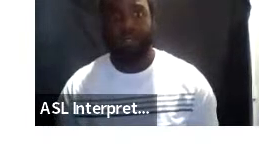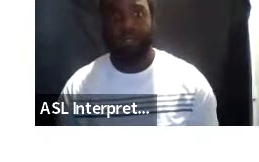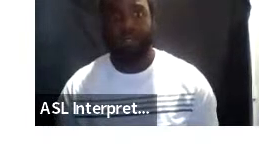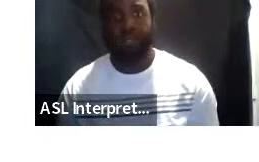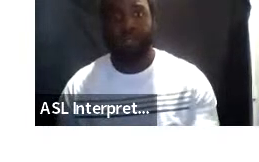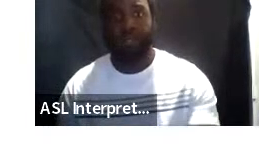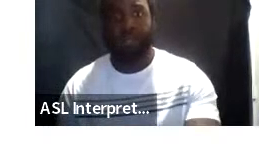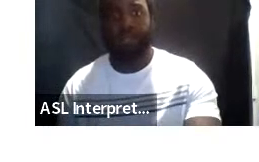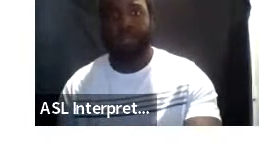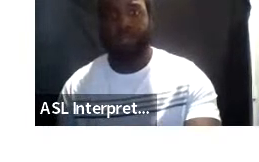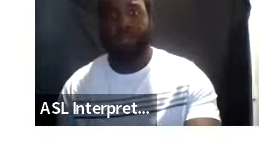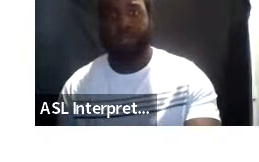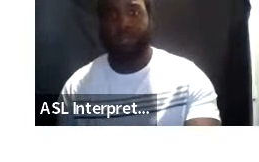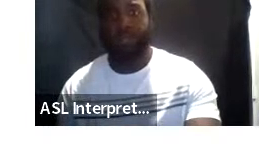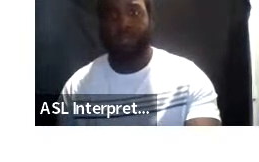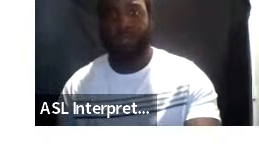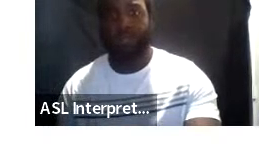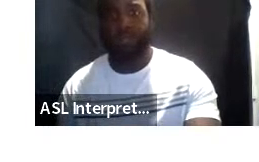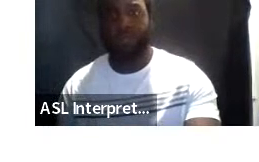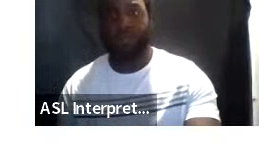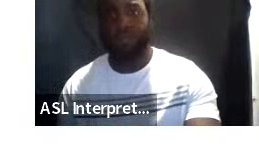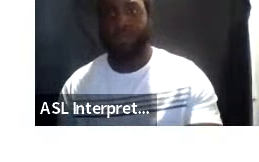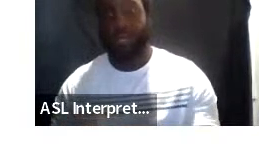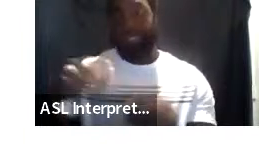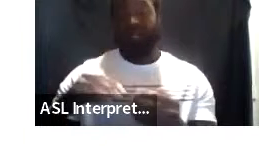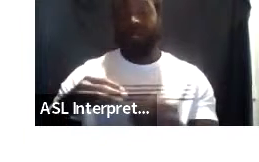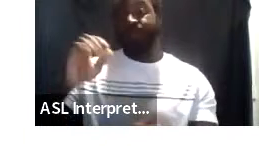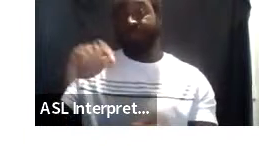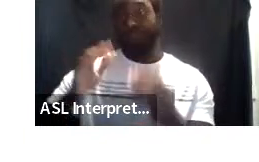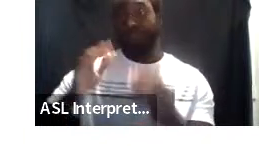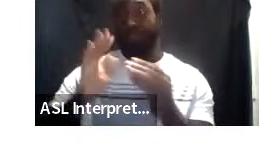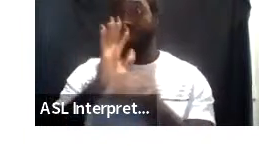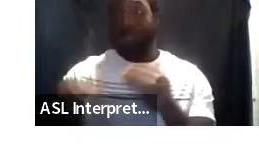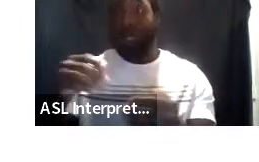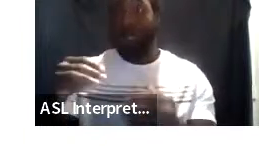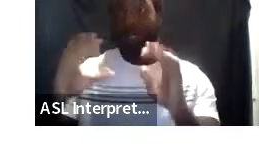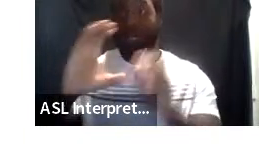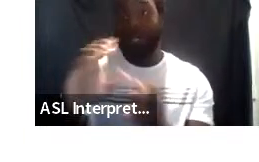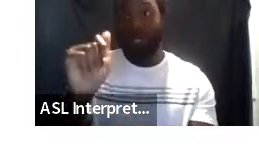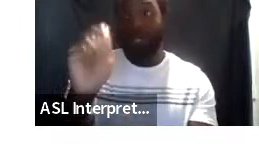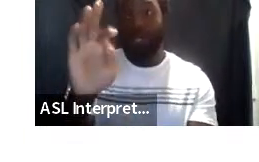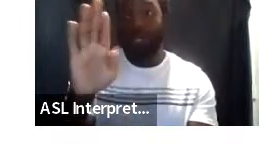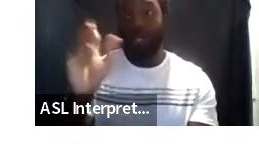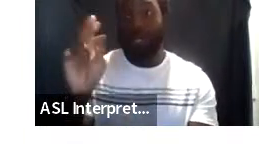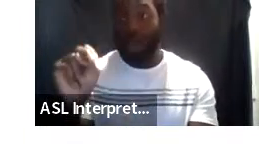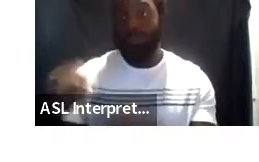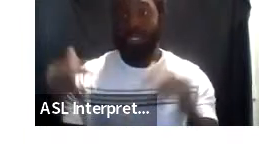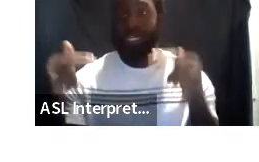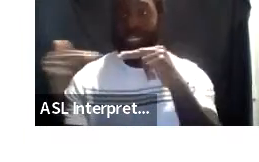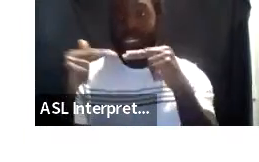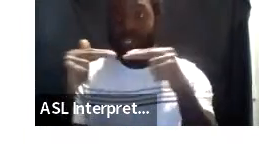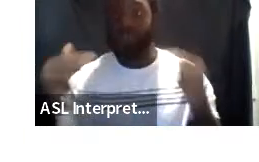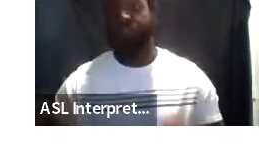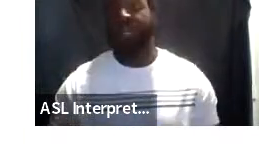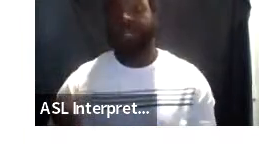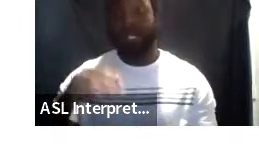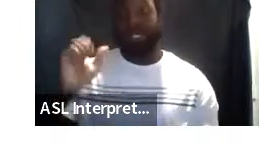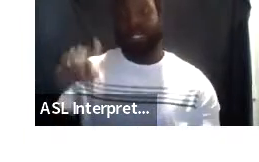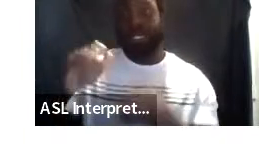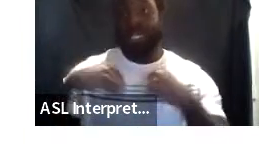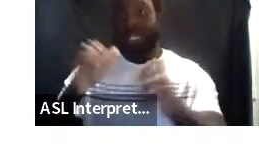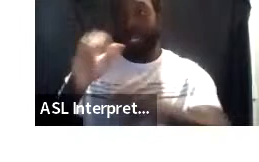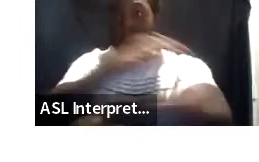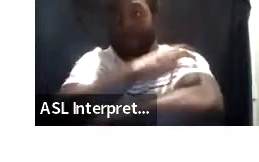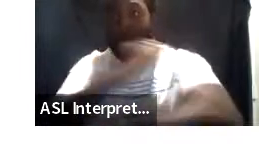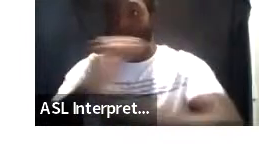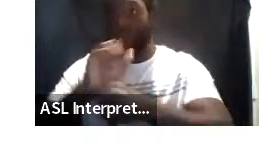This leads us to this project, Zoning for Carbon Neutrality. As a citywide text amendment, it will have the ability to positively affect every zoning district